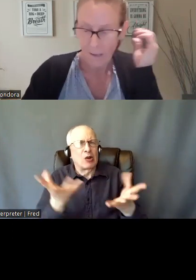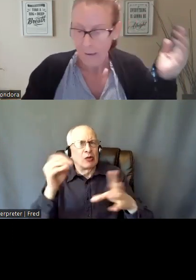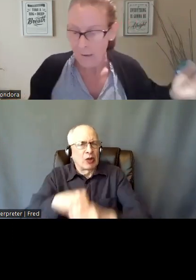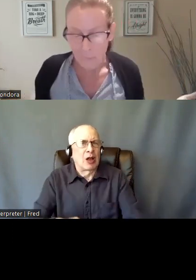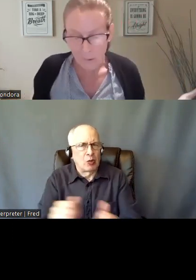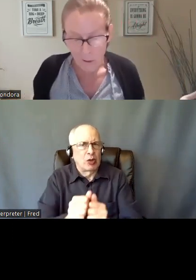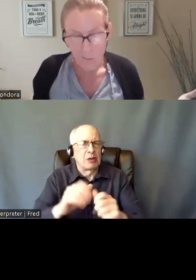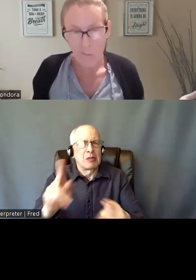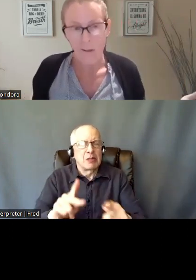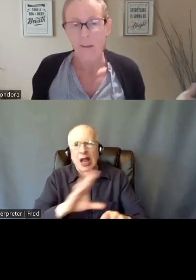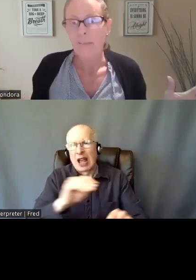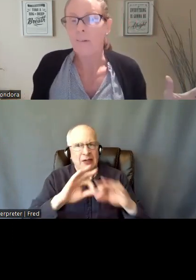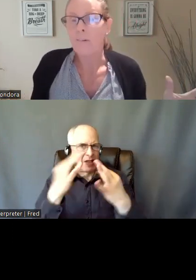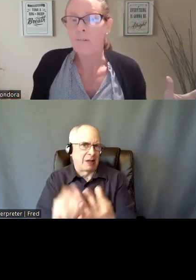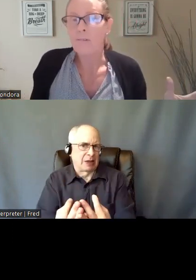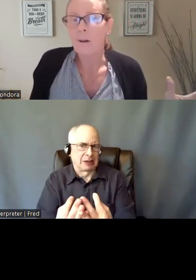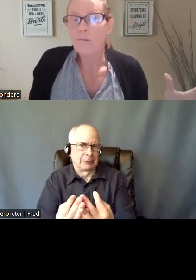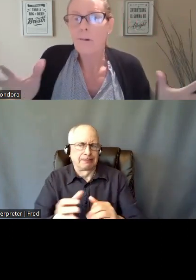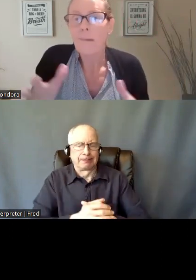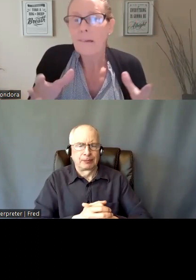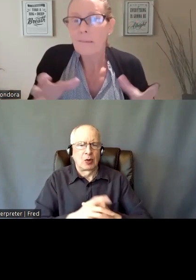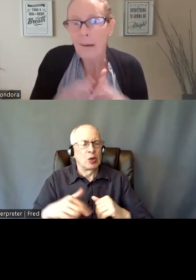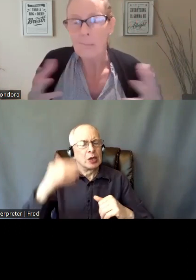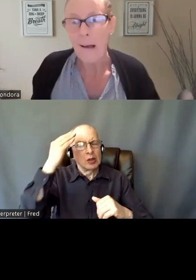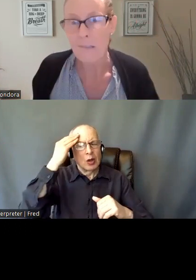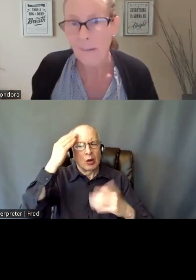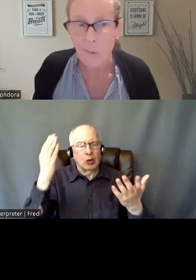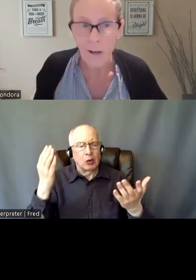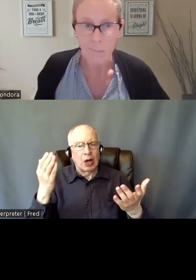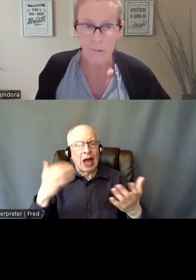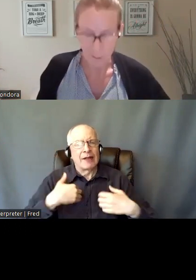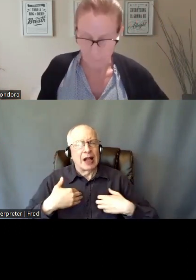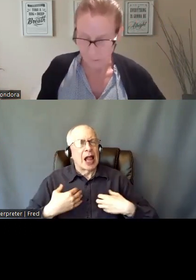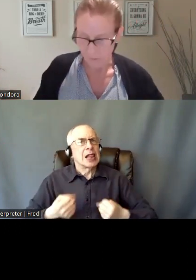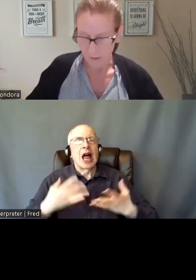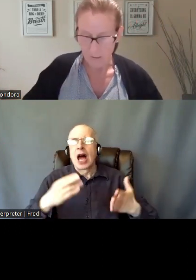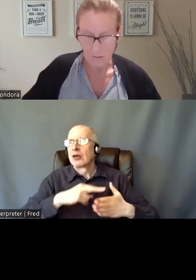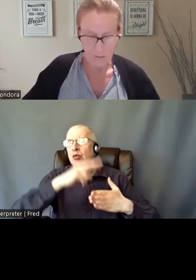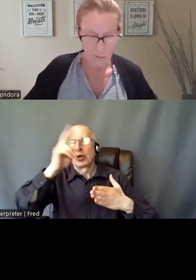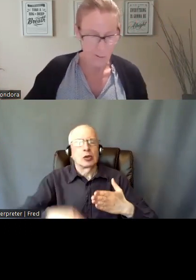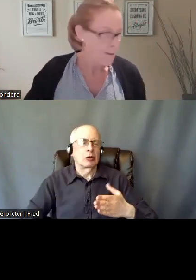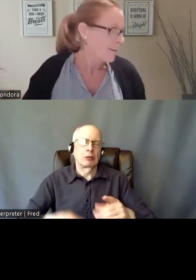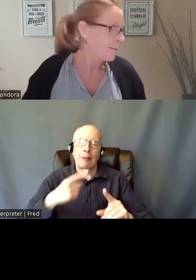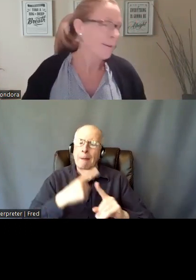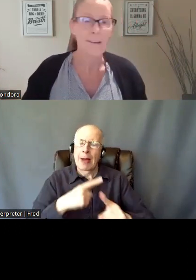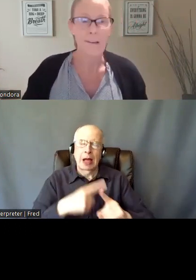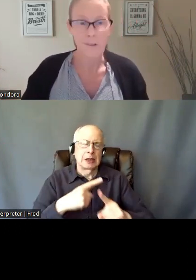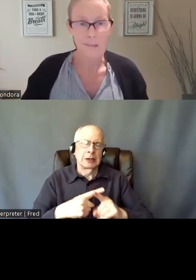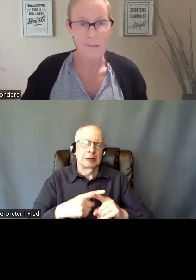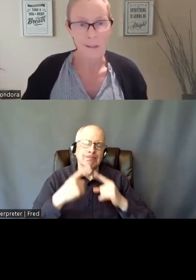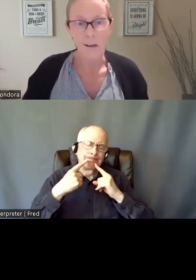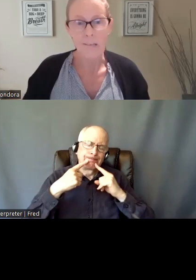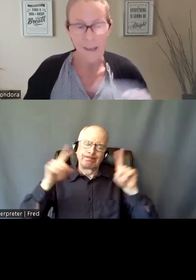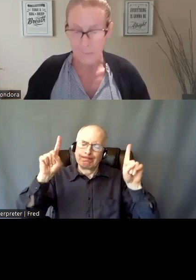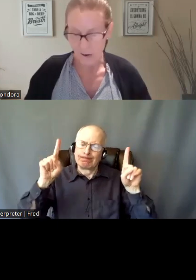families. And we know that there's a tremendous amount of positive outcomes when we do that. And so you're looking at